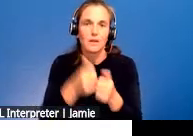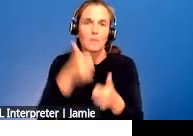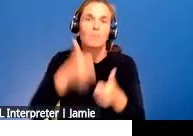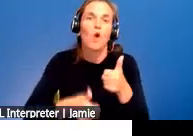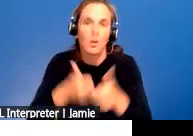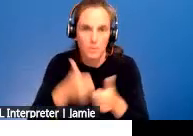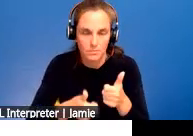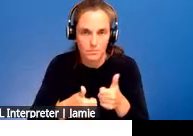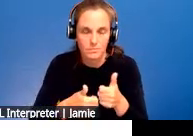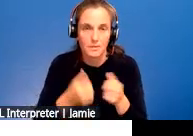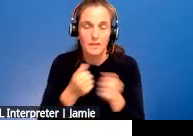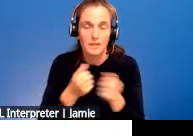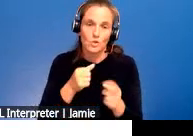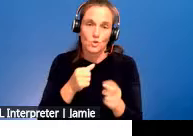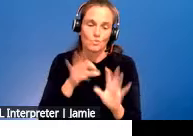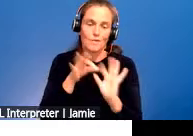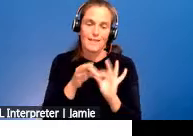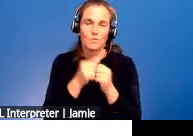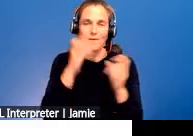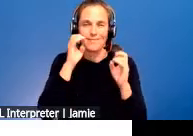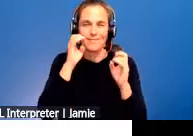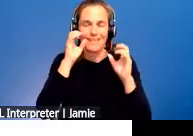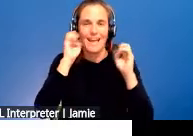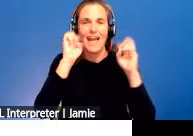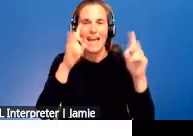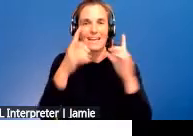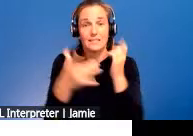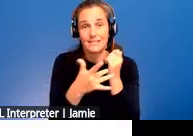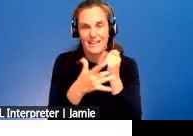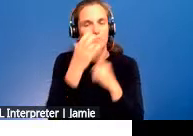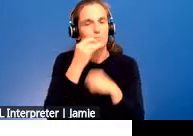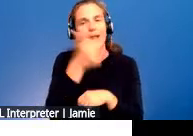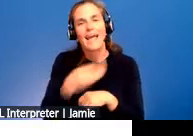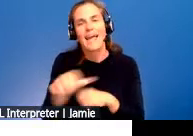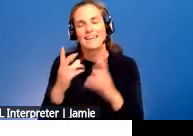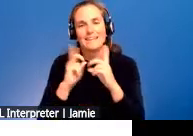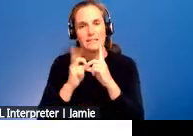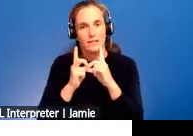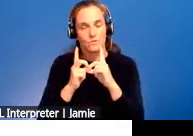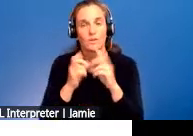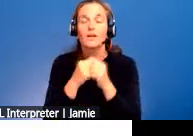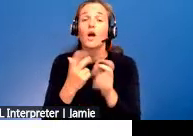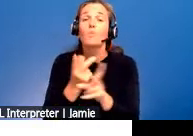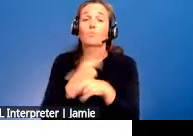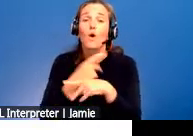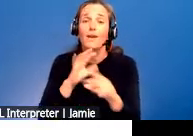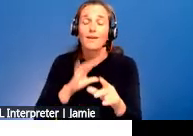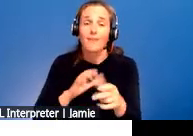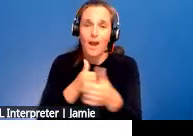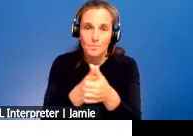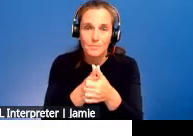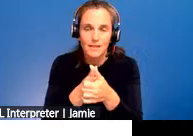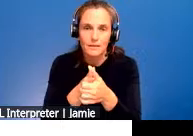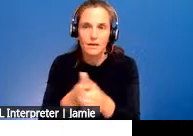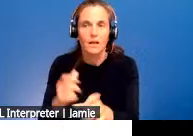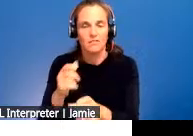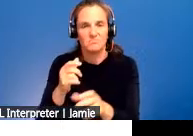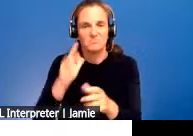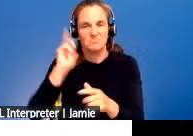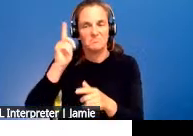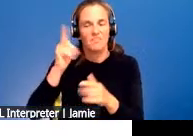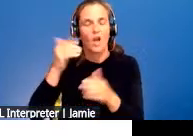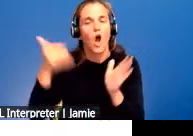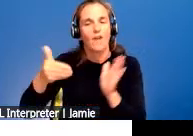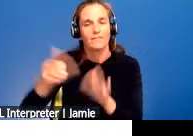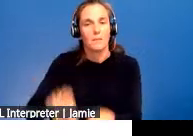any kind of digital accessibility environment, is that product updates have a tendency to break accessibility. And that's